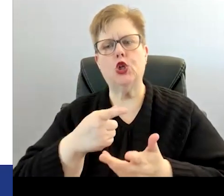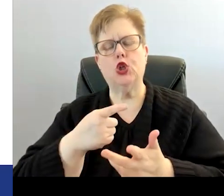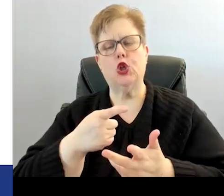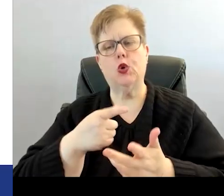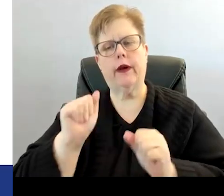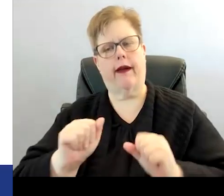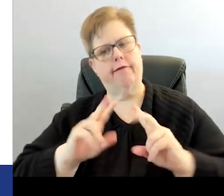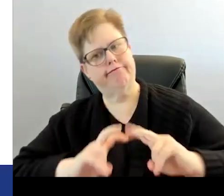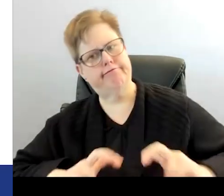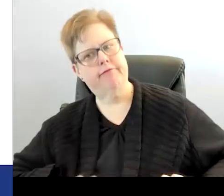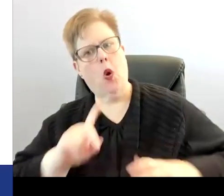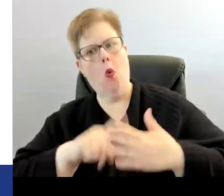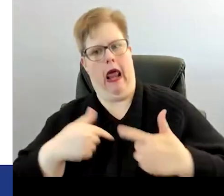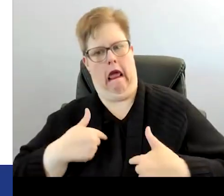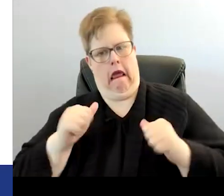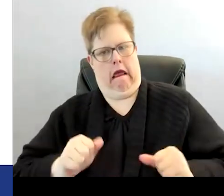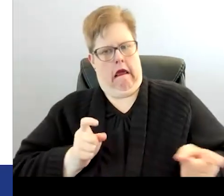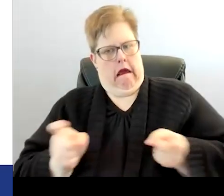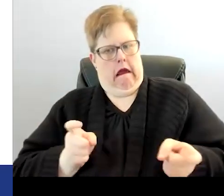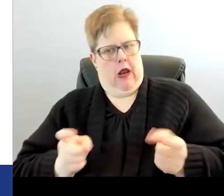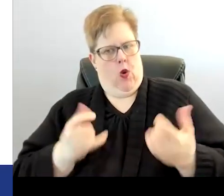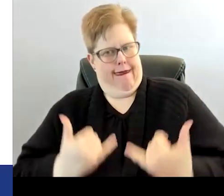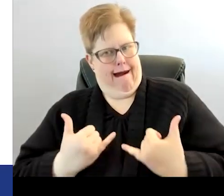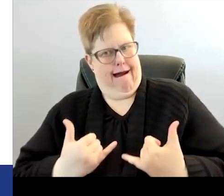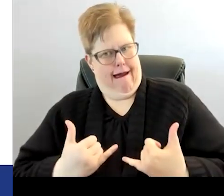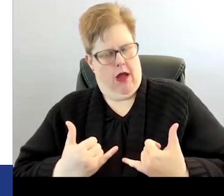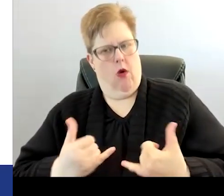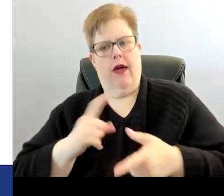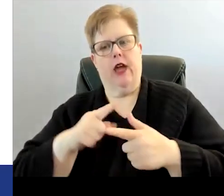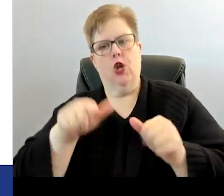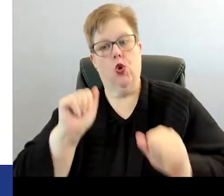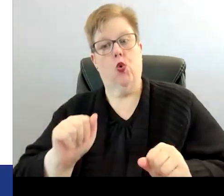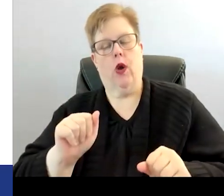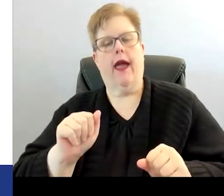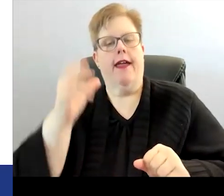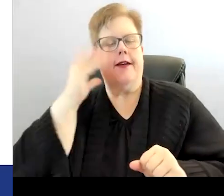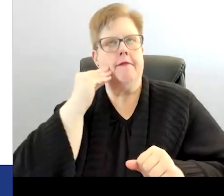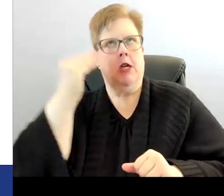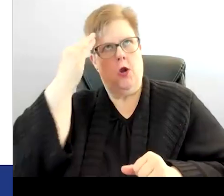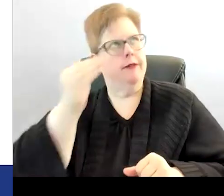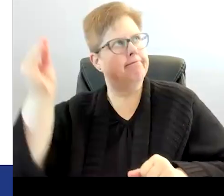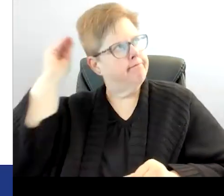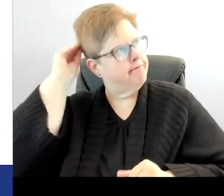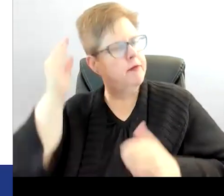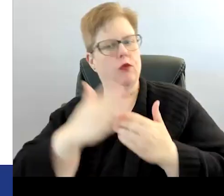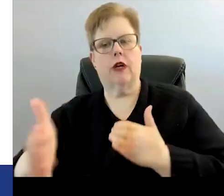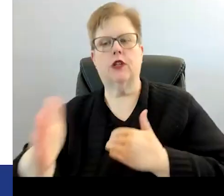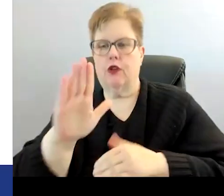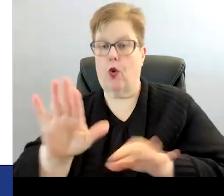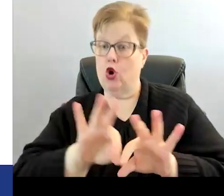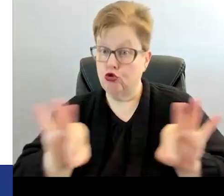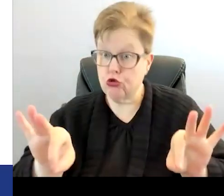reassessed what you can handle in the moment, and you'll be able to take that with you throughout the rest of your degree and